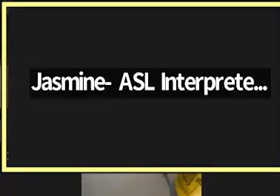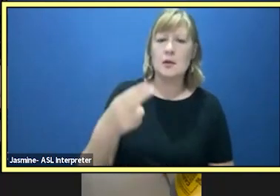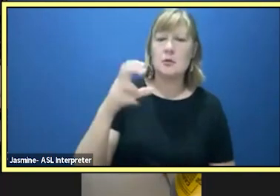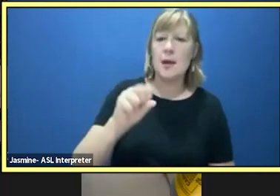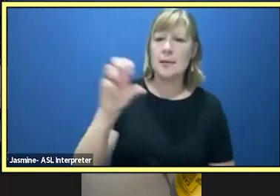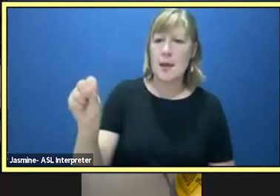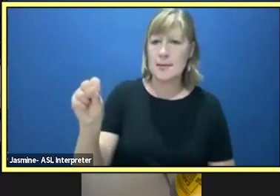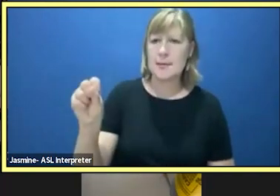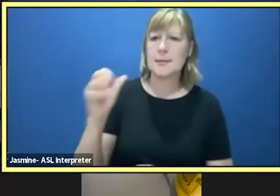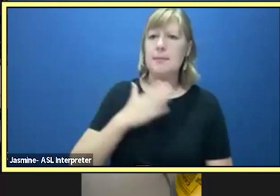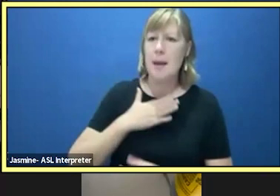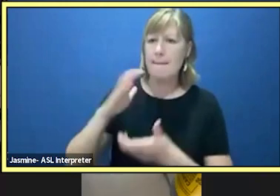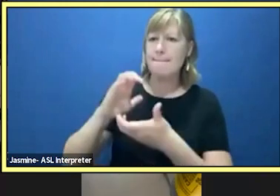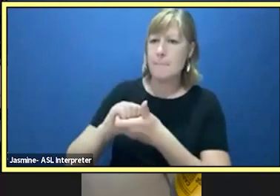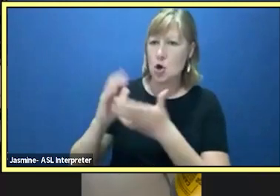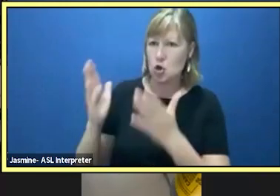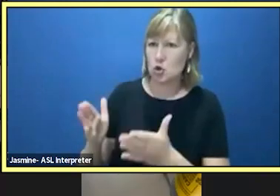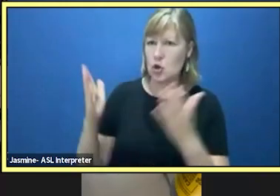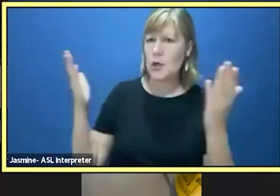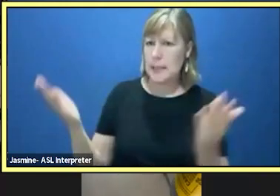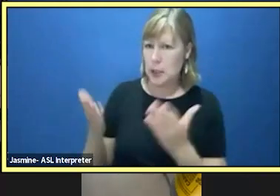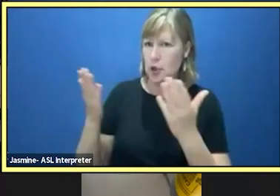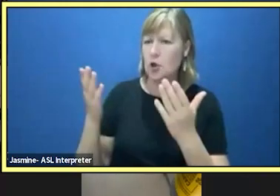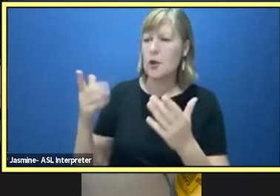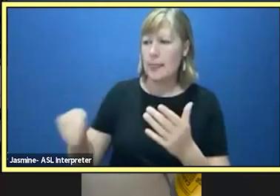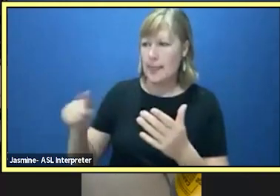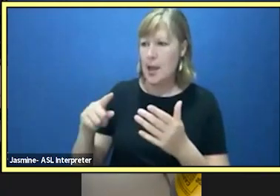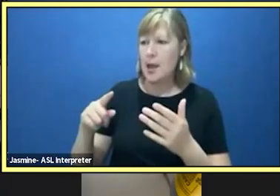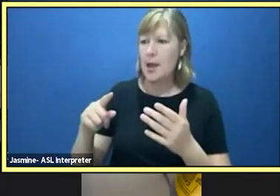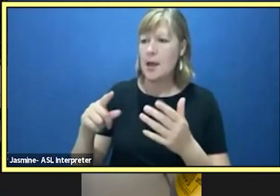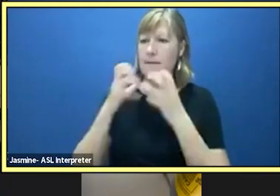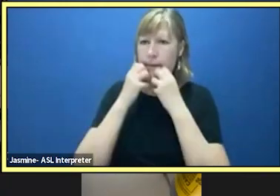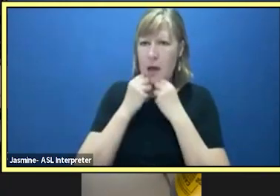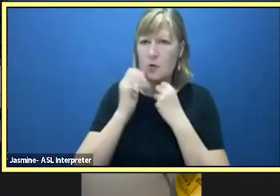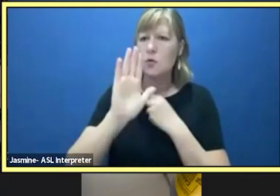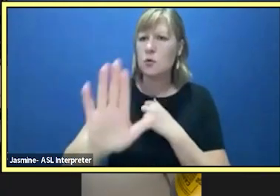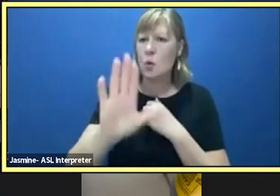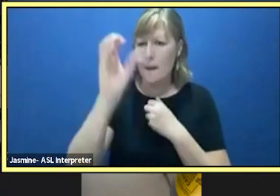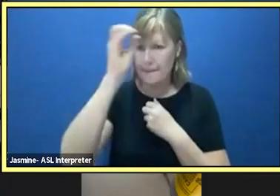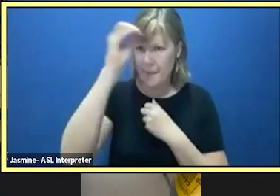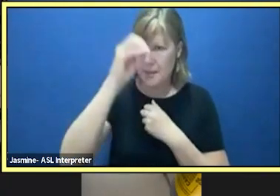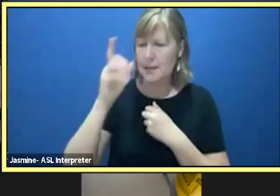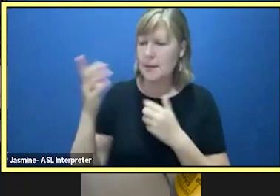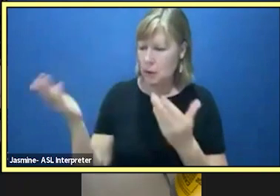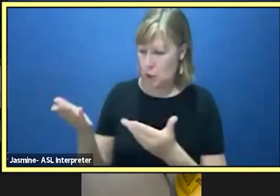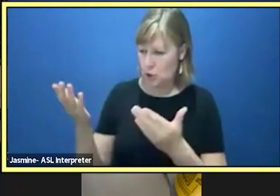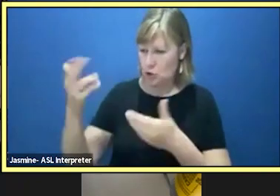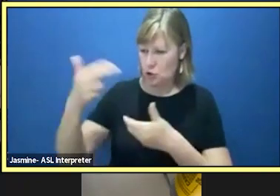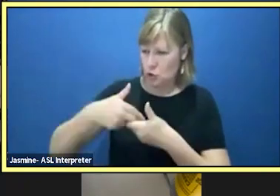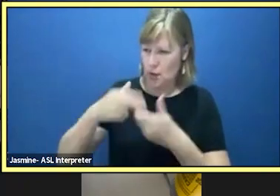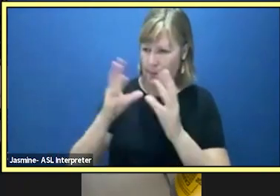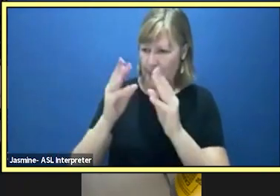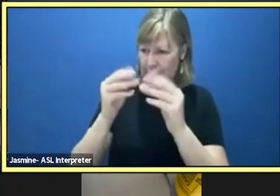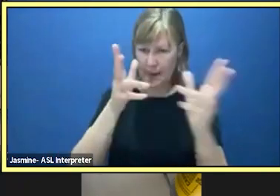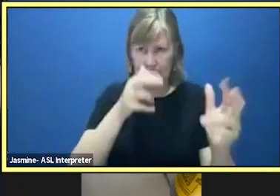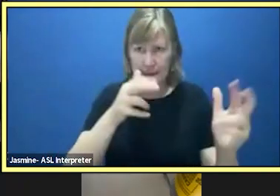So we're listening and we hear you. If there are specific areas in the certification